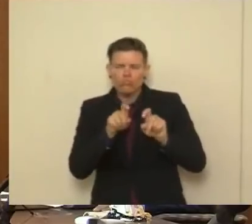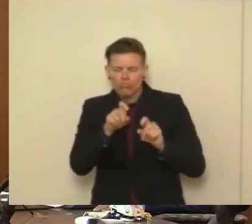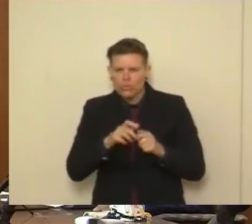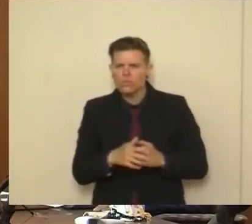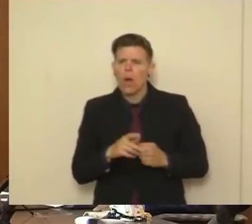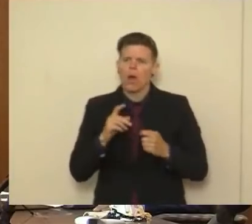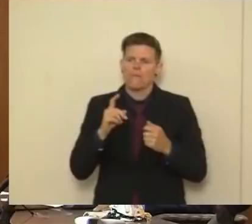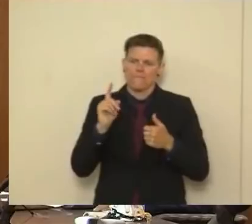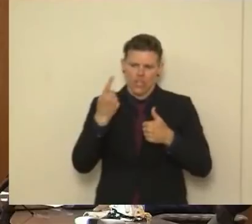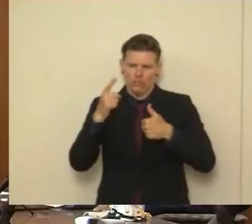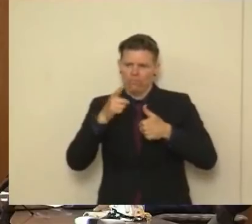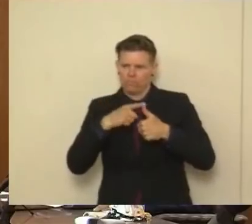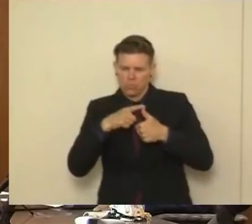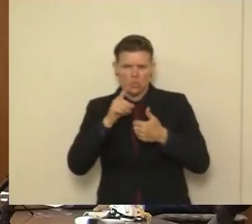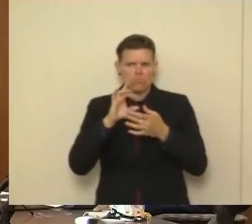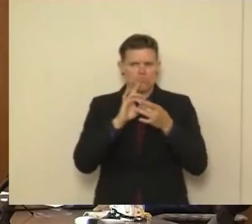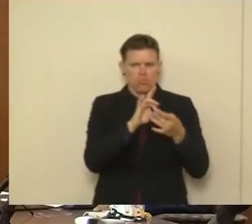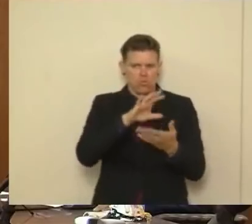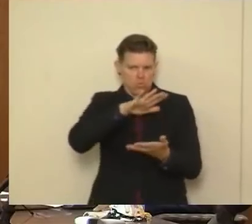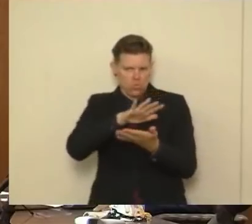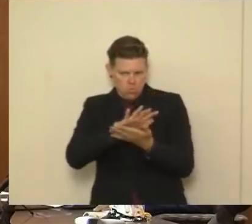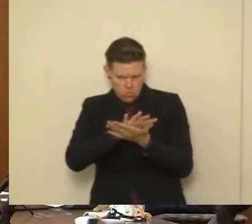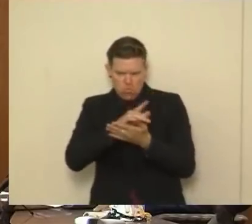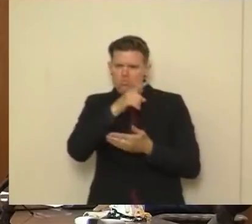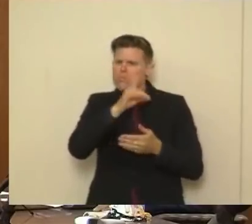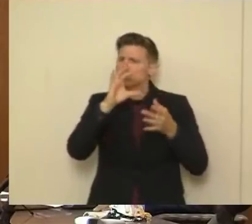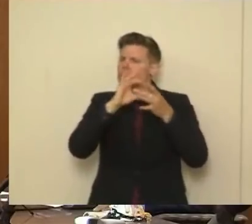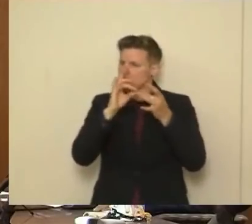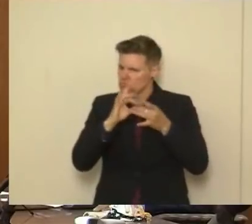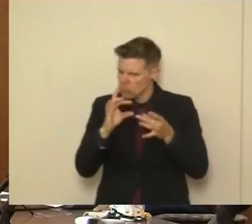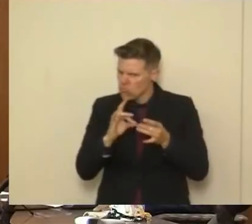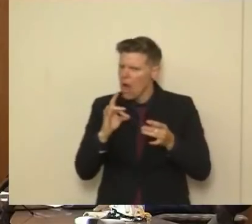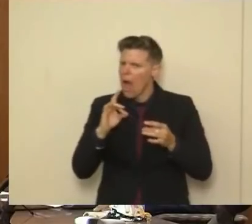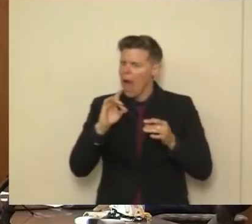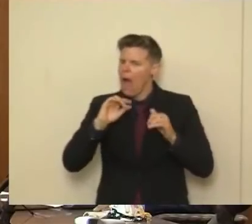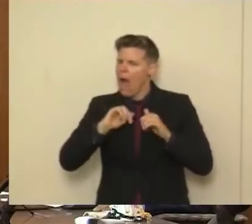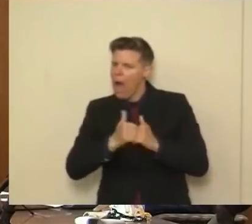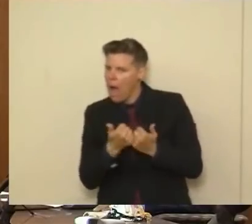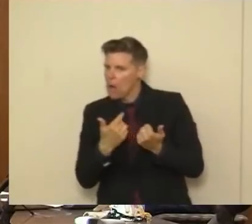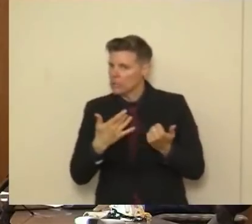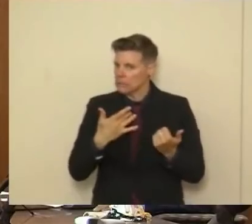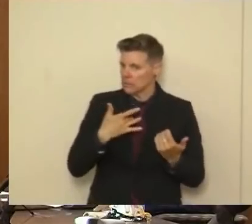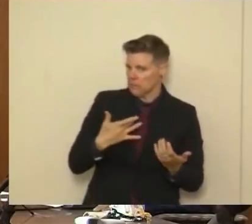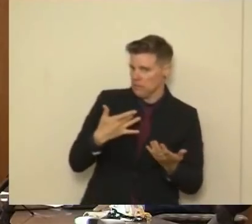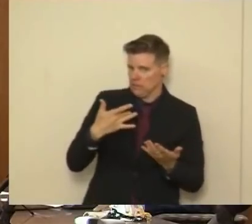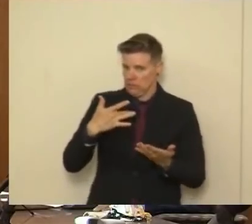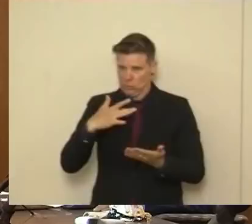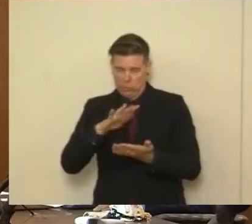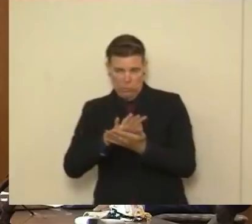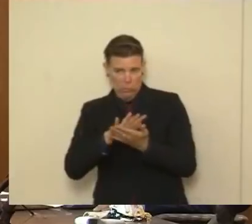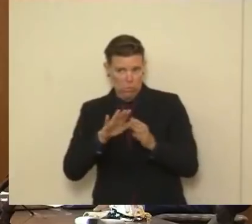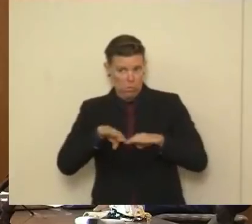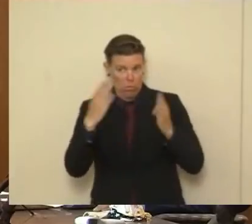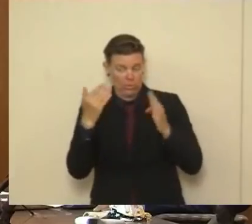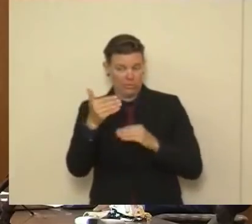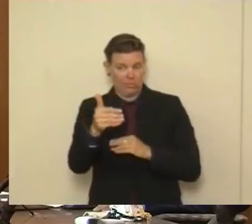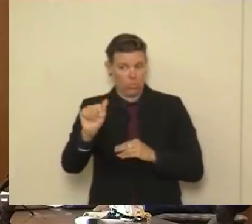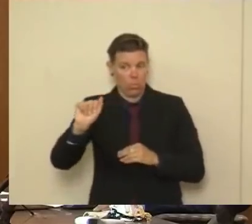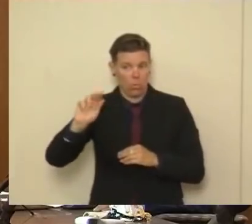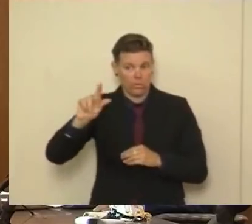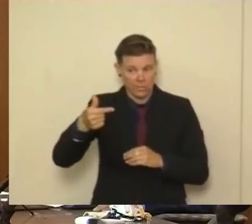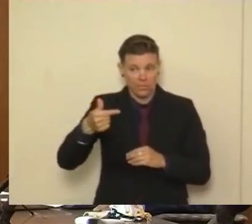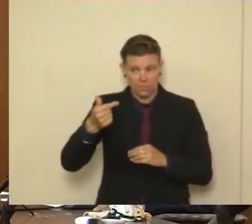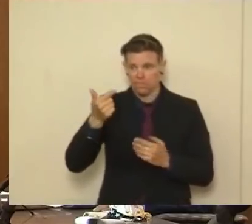first on schools, you've talked a lot about schools. How likely is it that schools will not be able to open in August, given the data